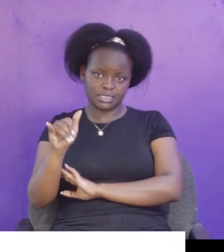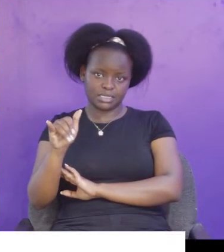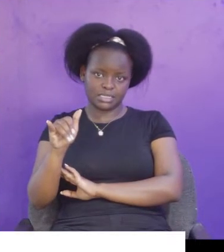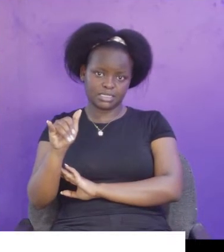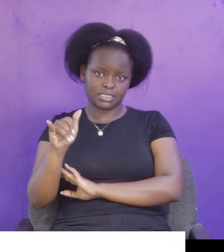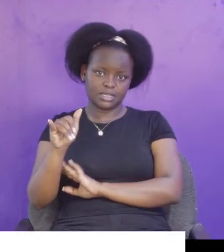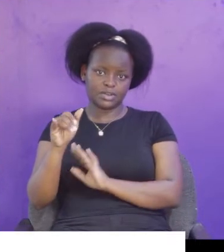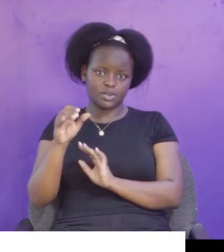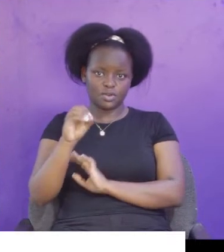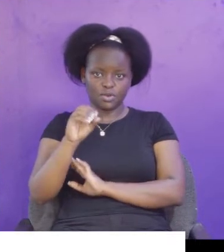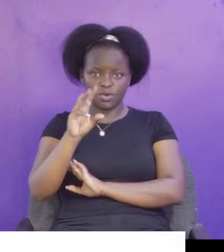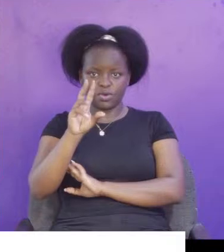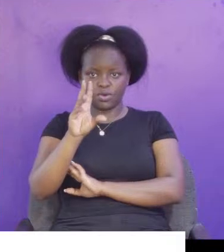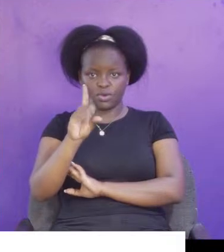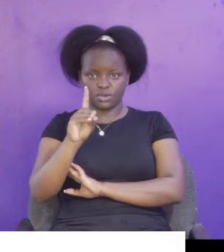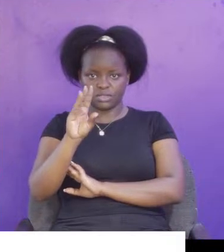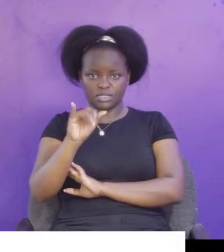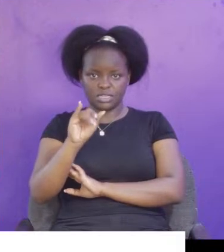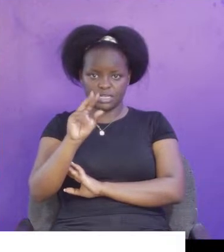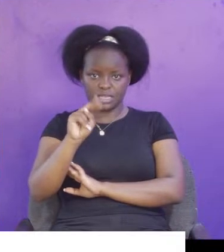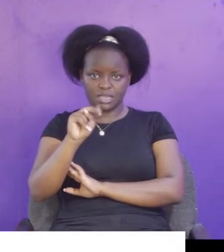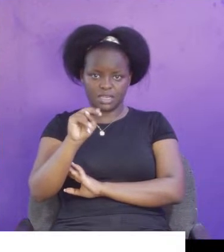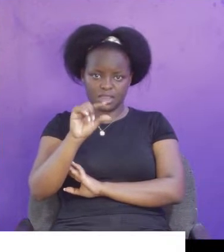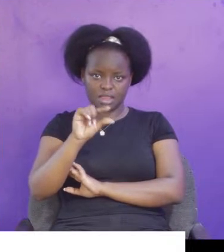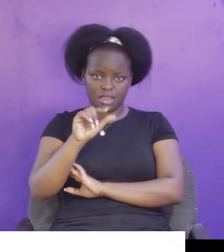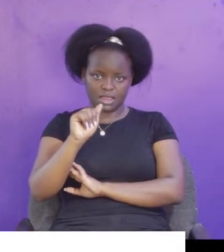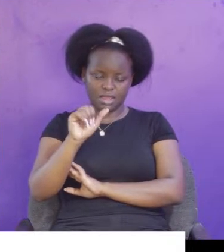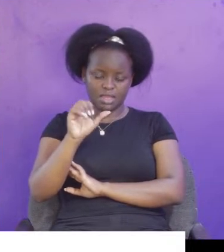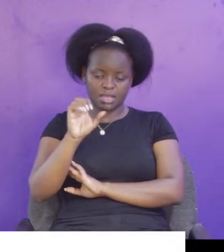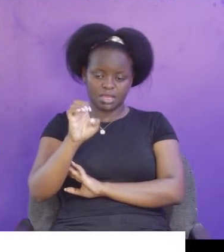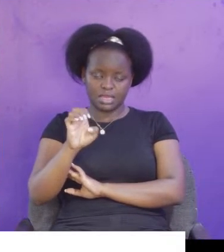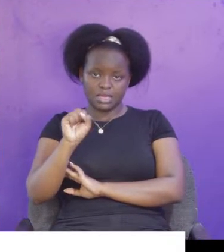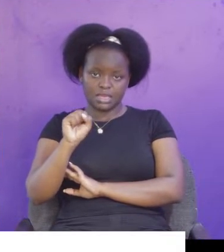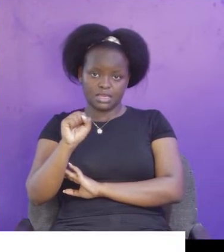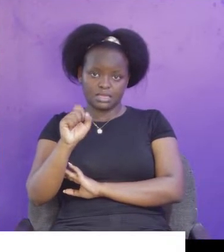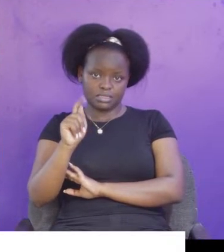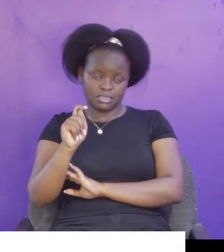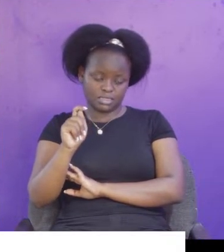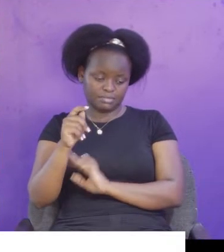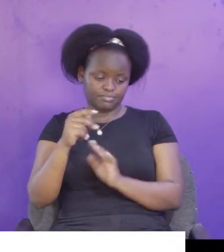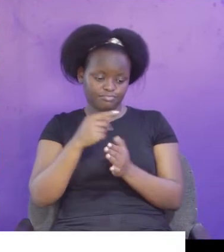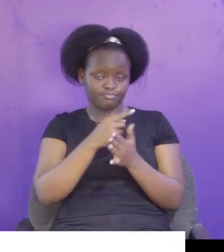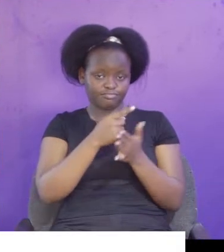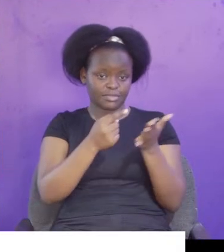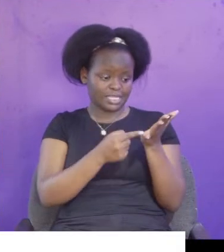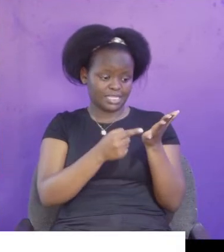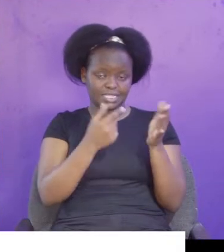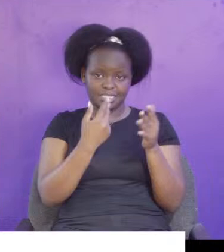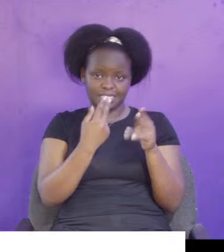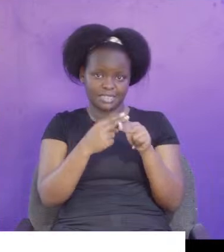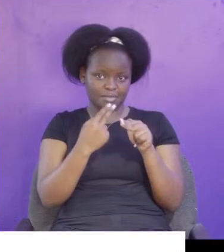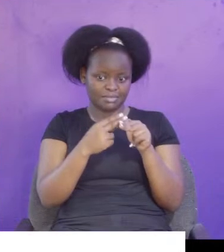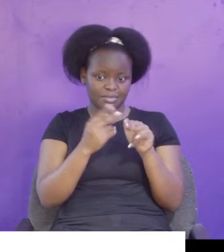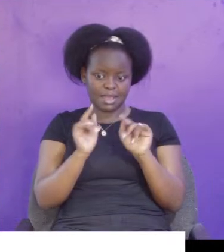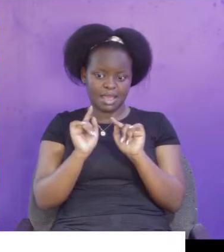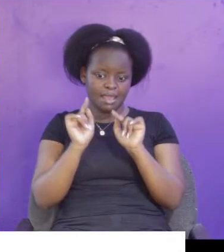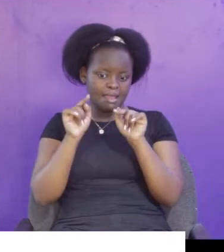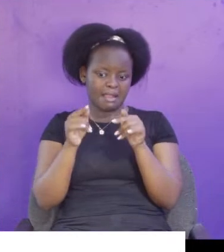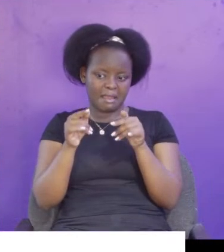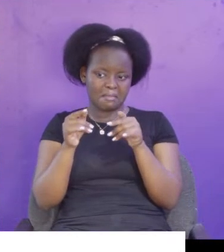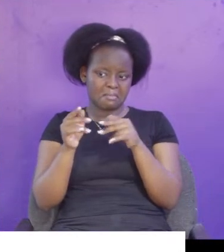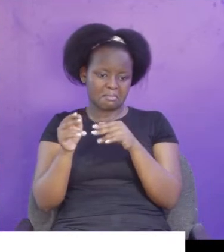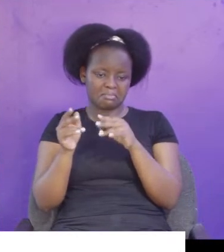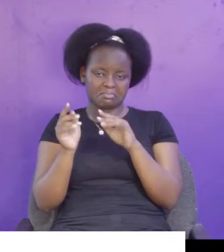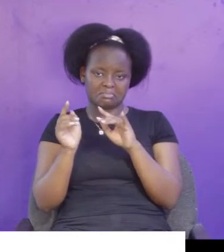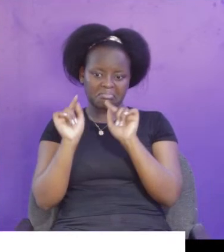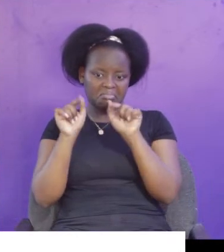EST. Now, these names don't just come like that,